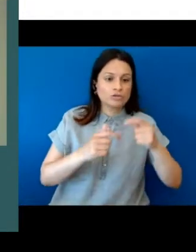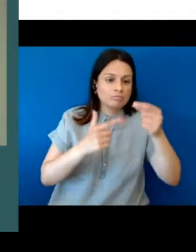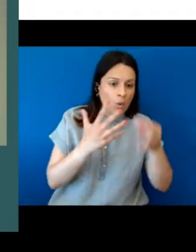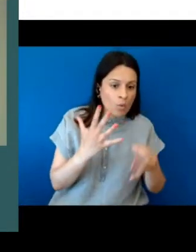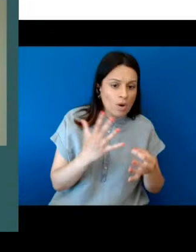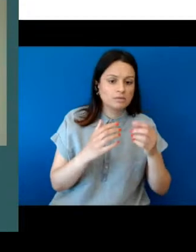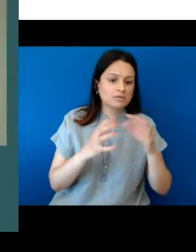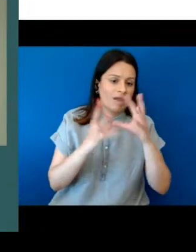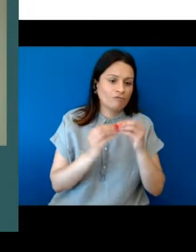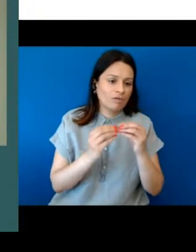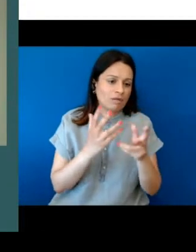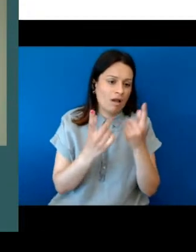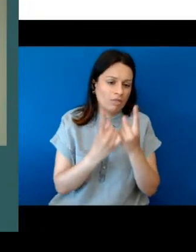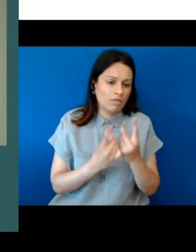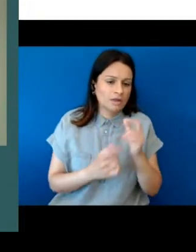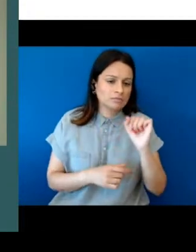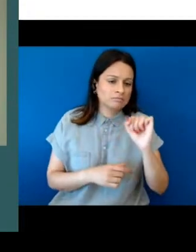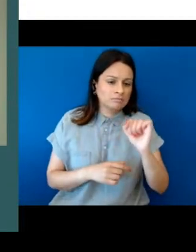So